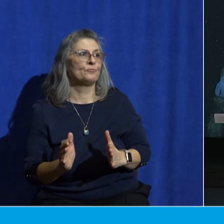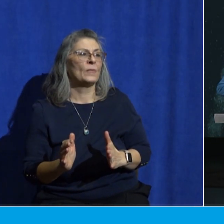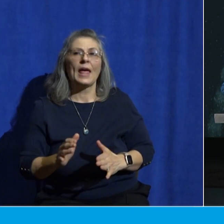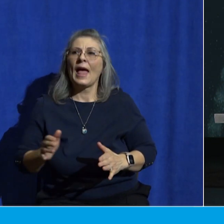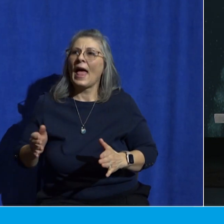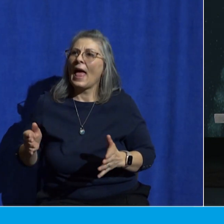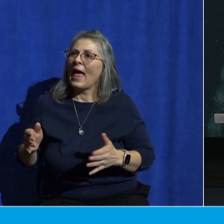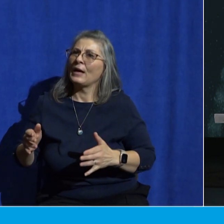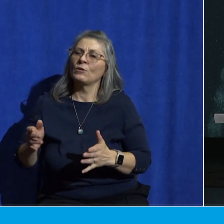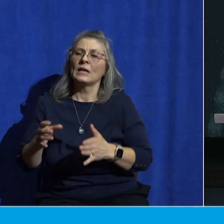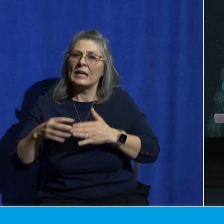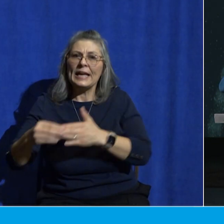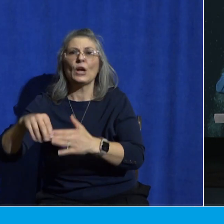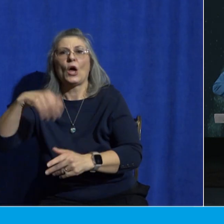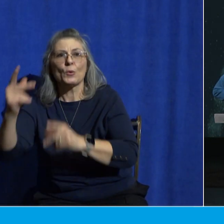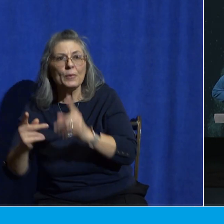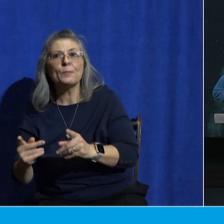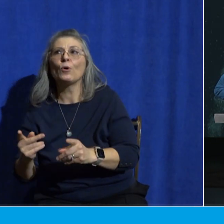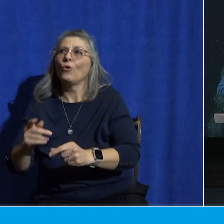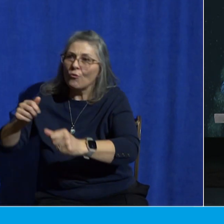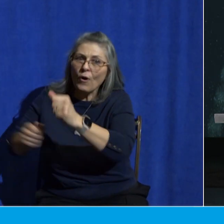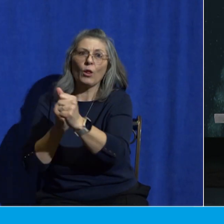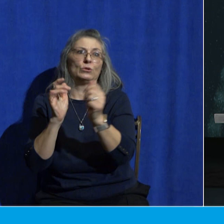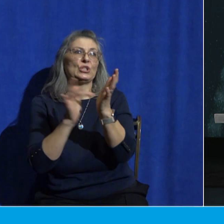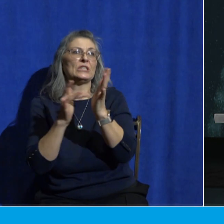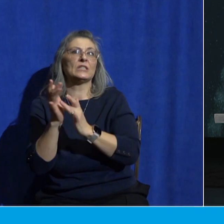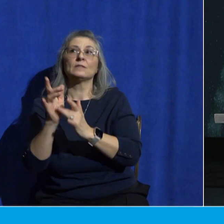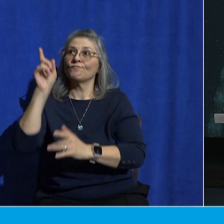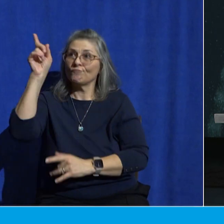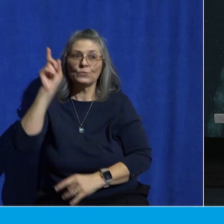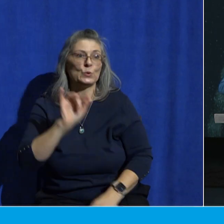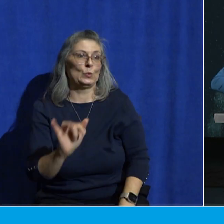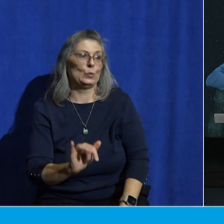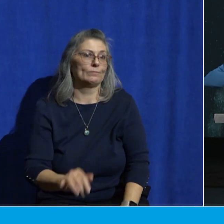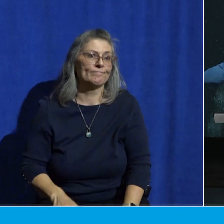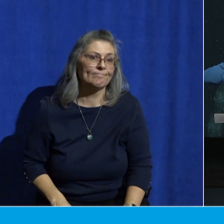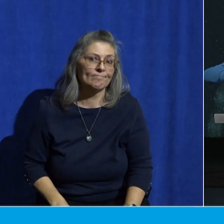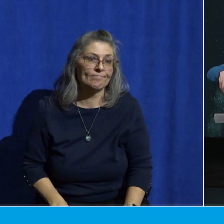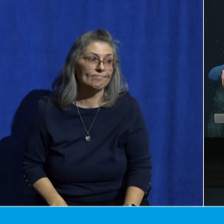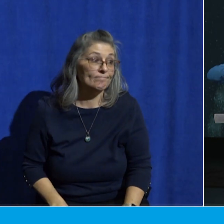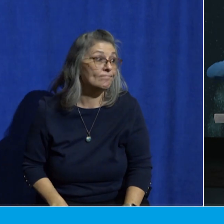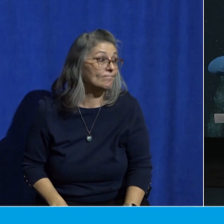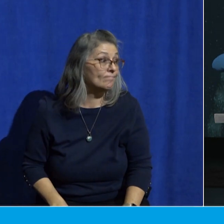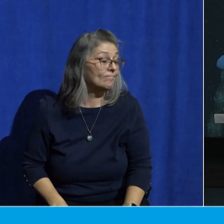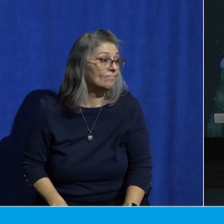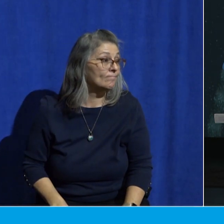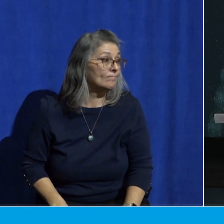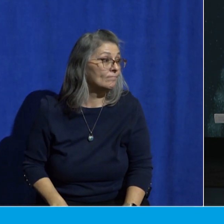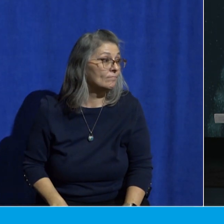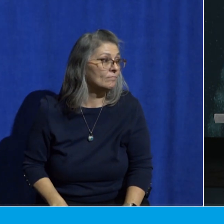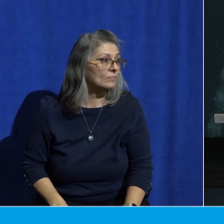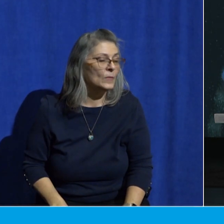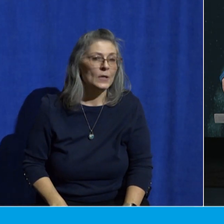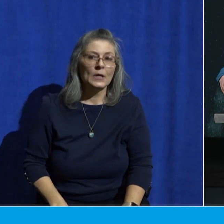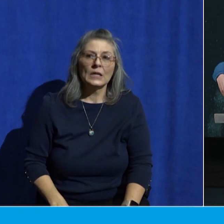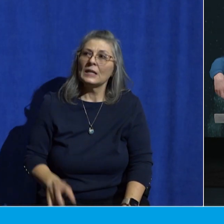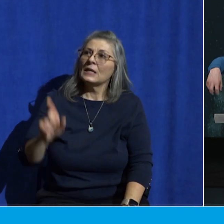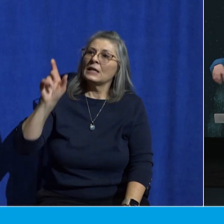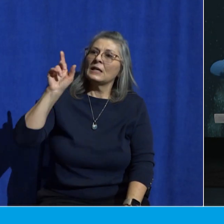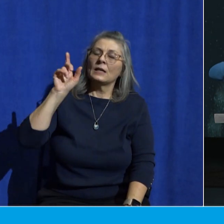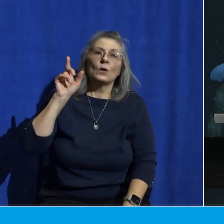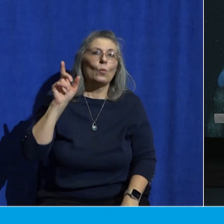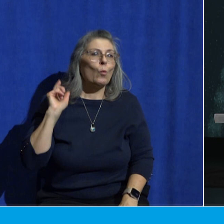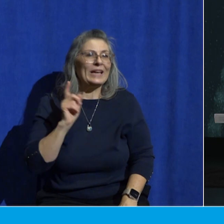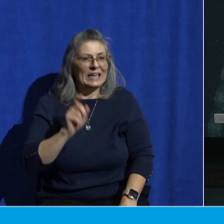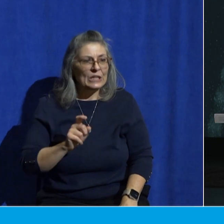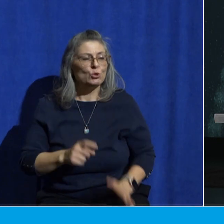do justice, let us think well and wisely about how to promote goodness, protect the vulnerable